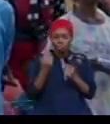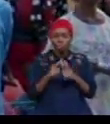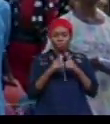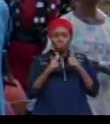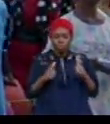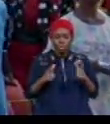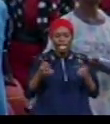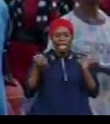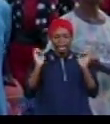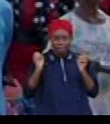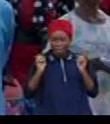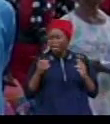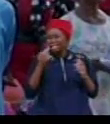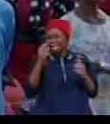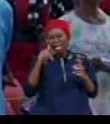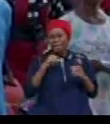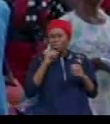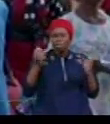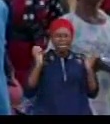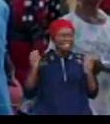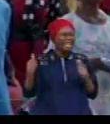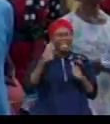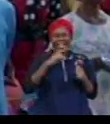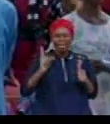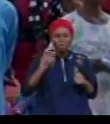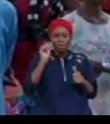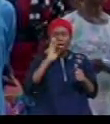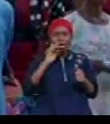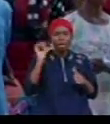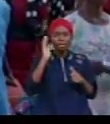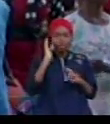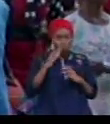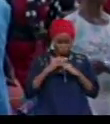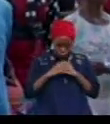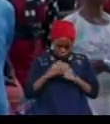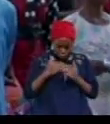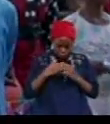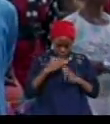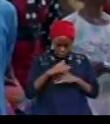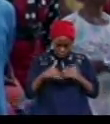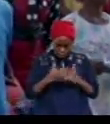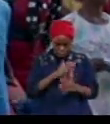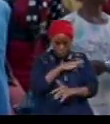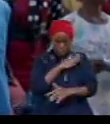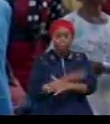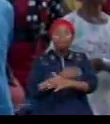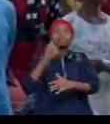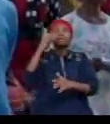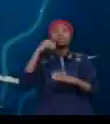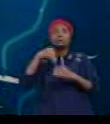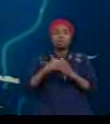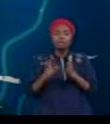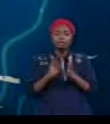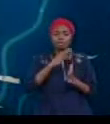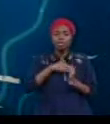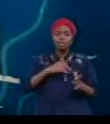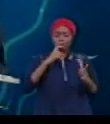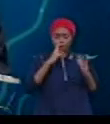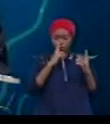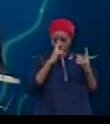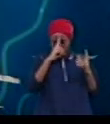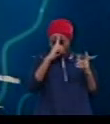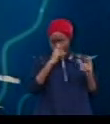illiterate, anywhere they are, they will worship before the Almighty God in spirit and in truth, having been born